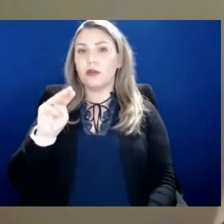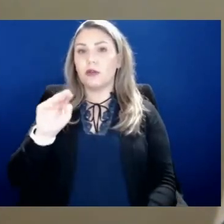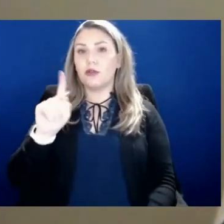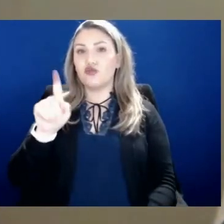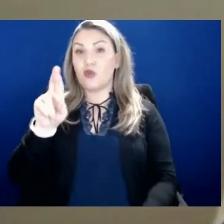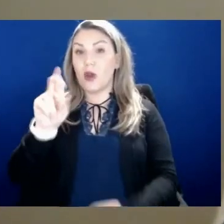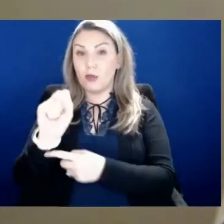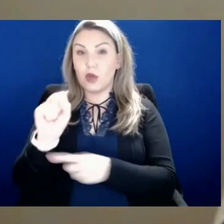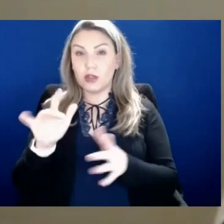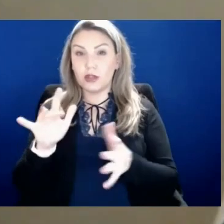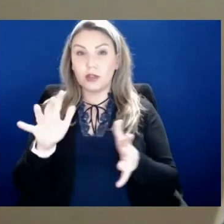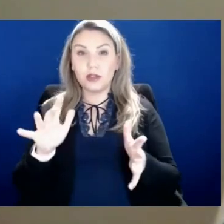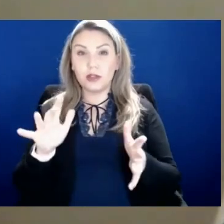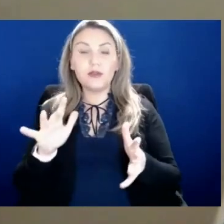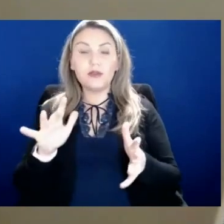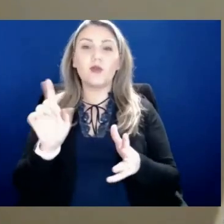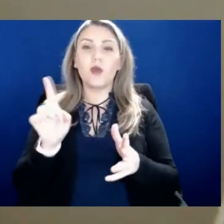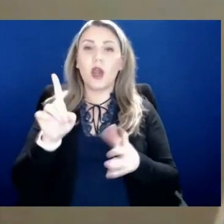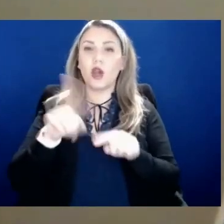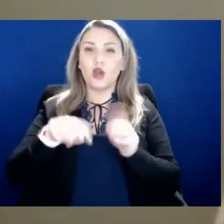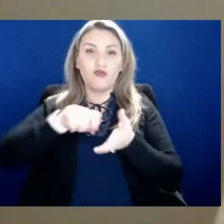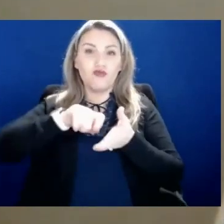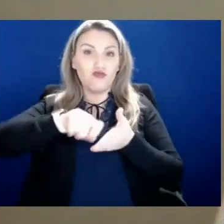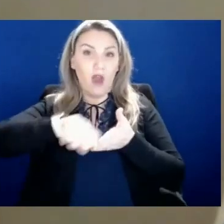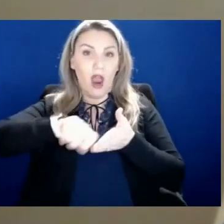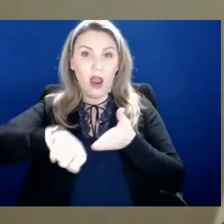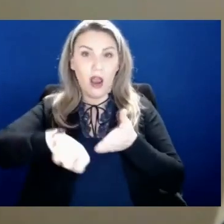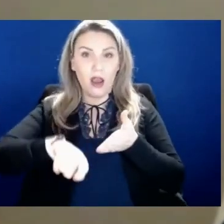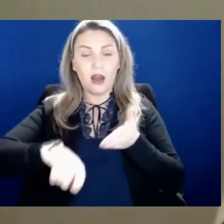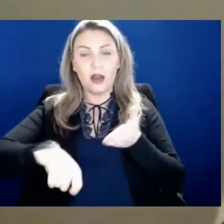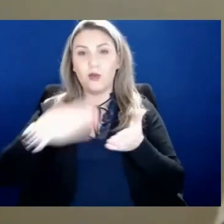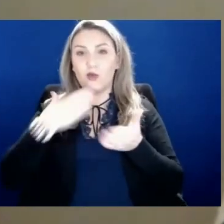were hard enough where I could not write very well.